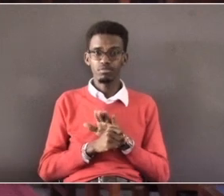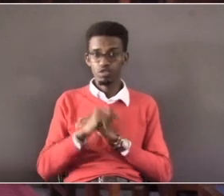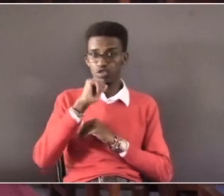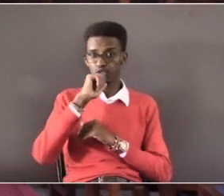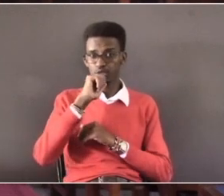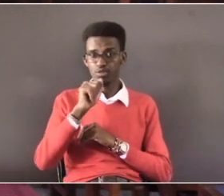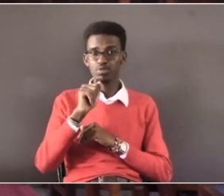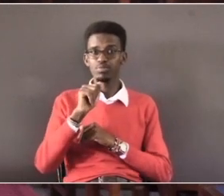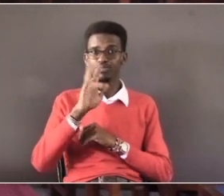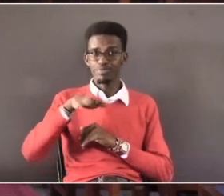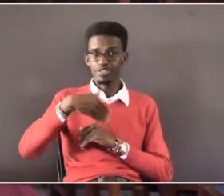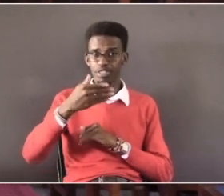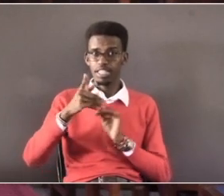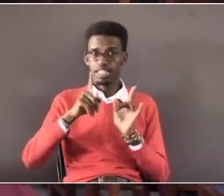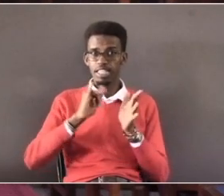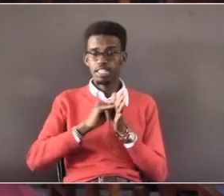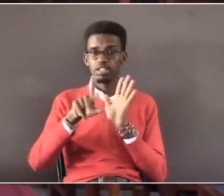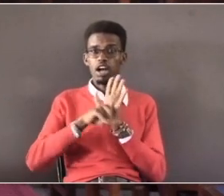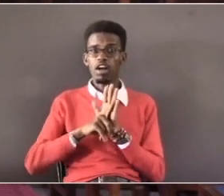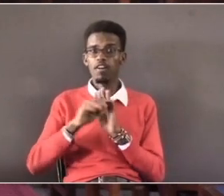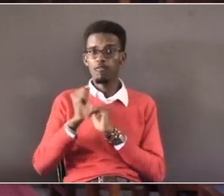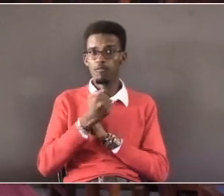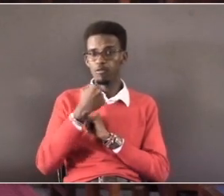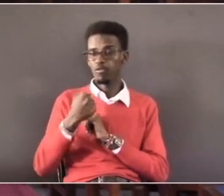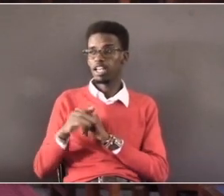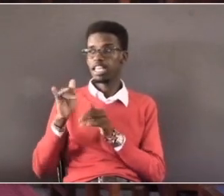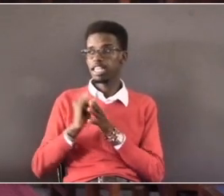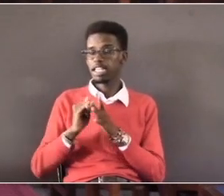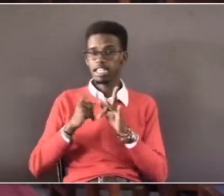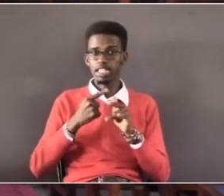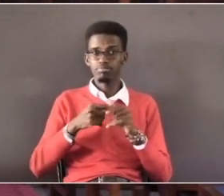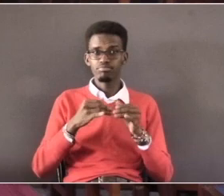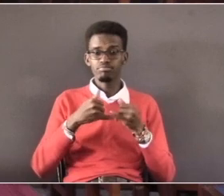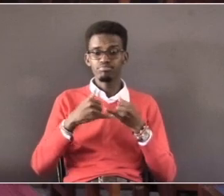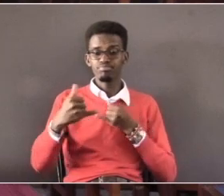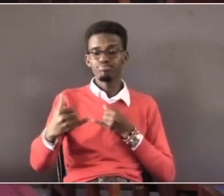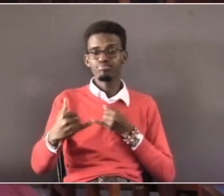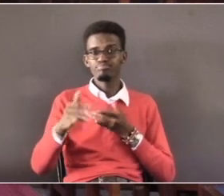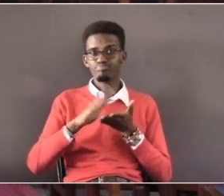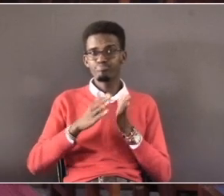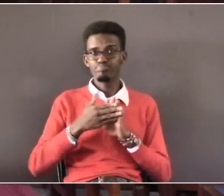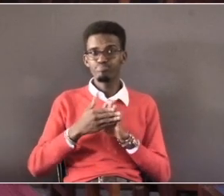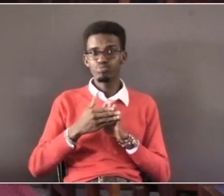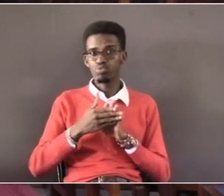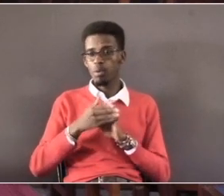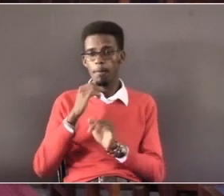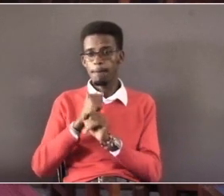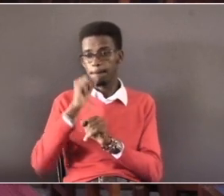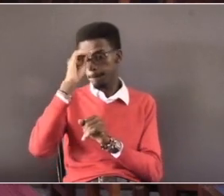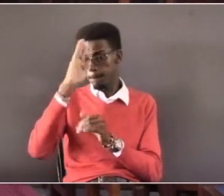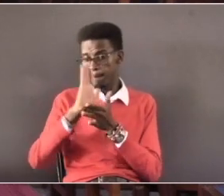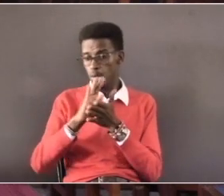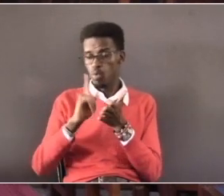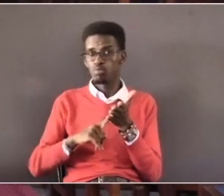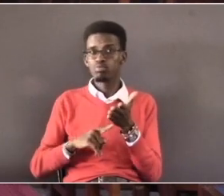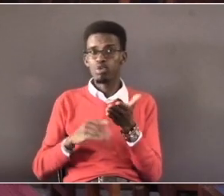not give out a loan that you cannot afford if that line just goes mute, if that person ghosts you. I believe you're familiar with